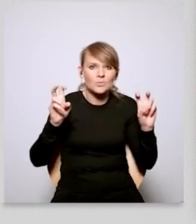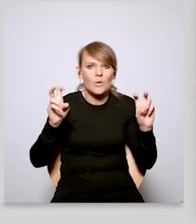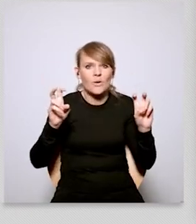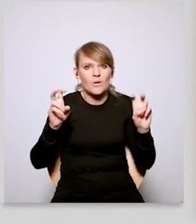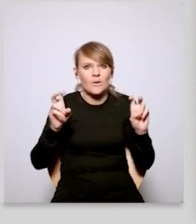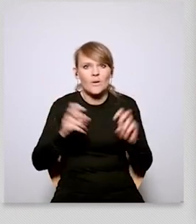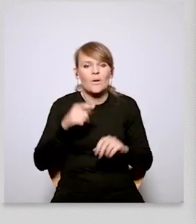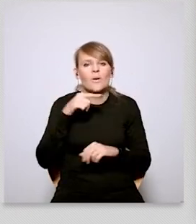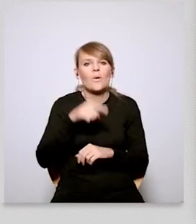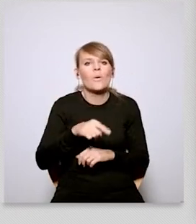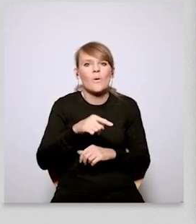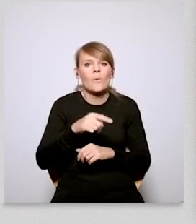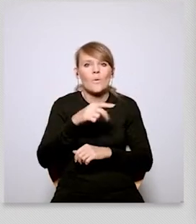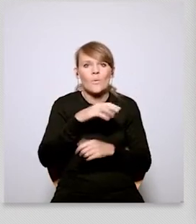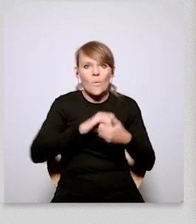of